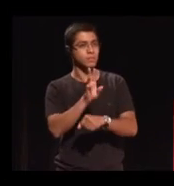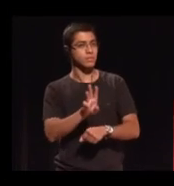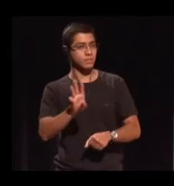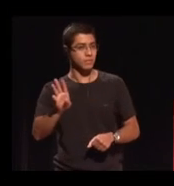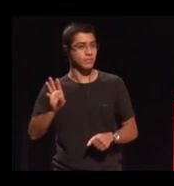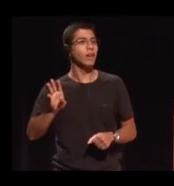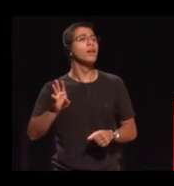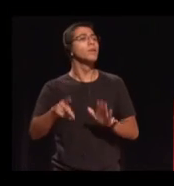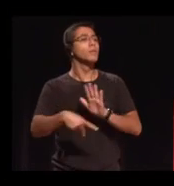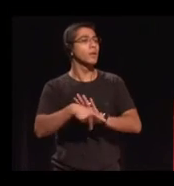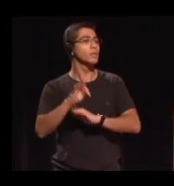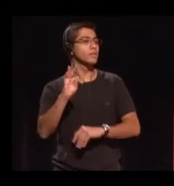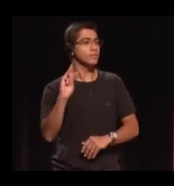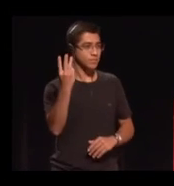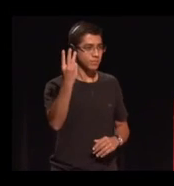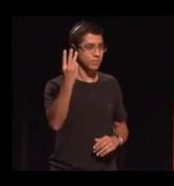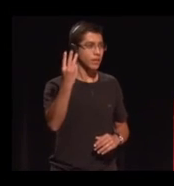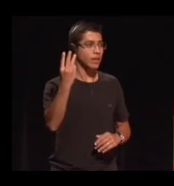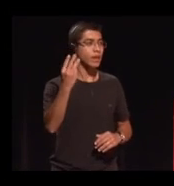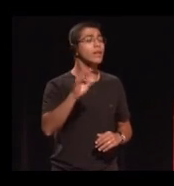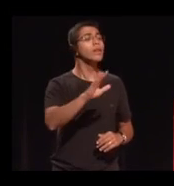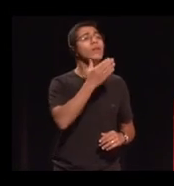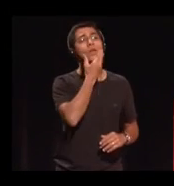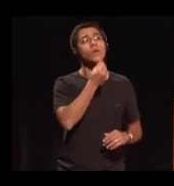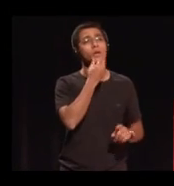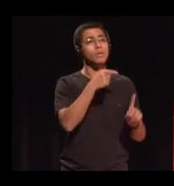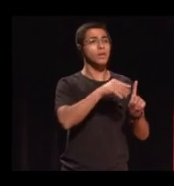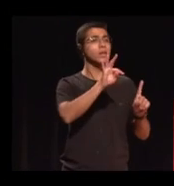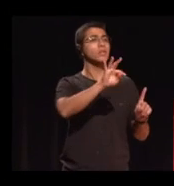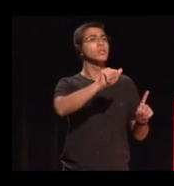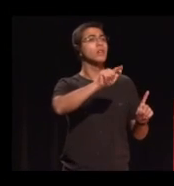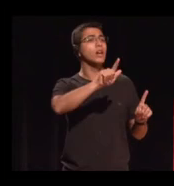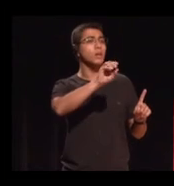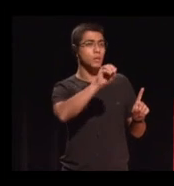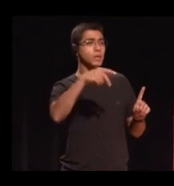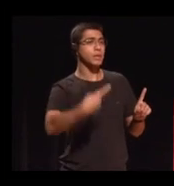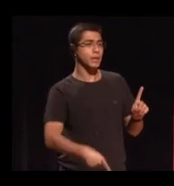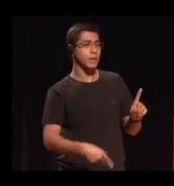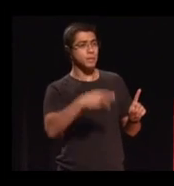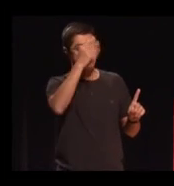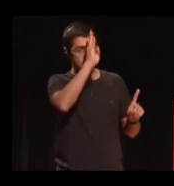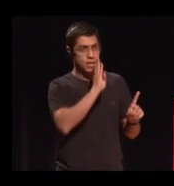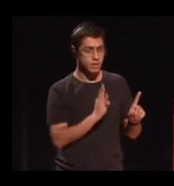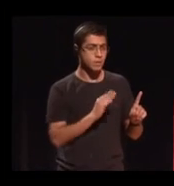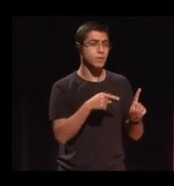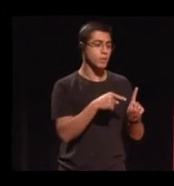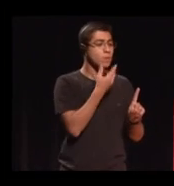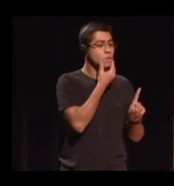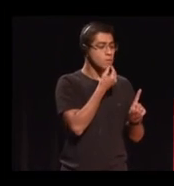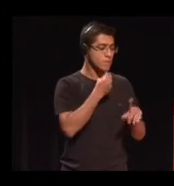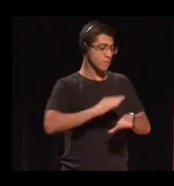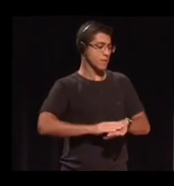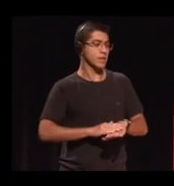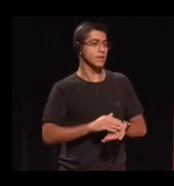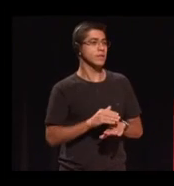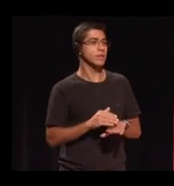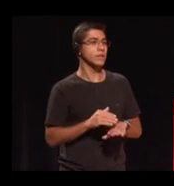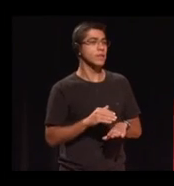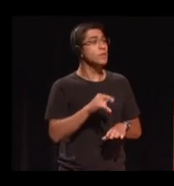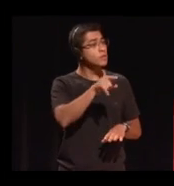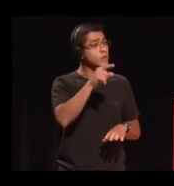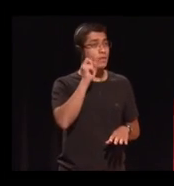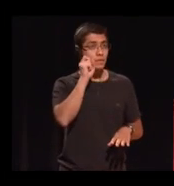ThoughtWorks Brazil, created an installation using that code. In this installation, you can see it here in the hall near the food area. It's